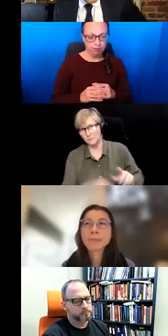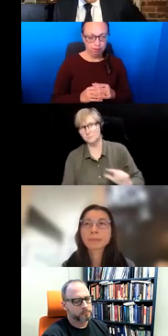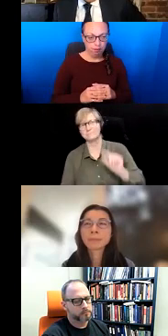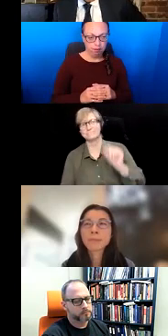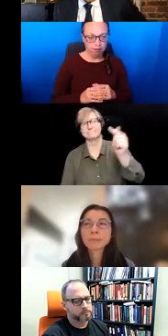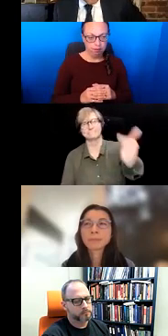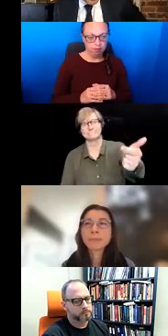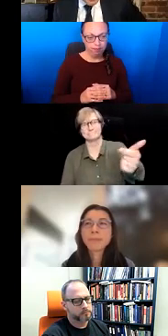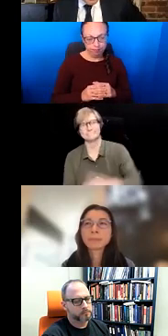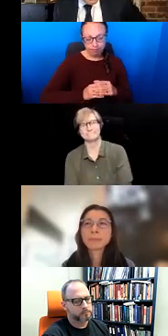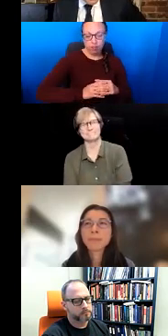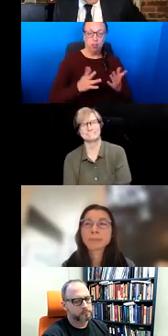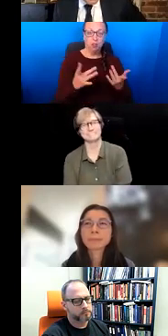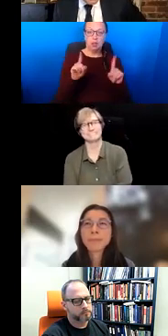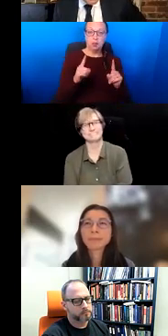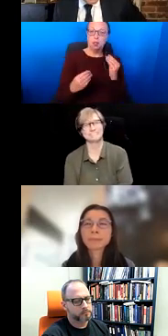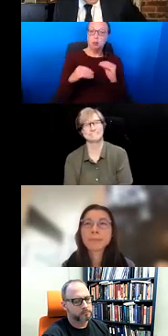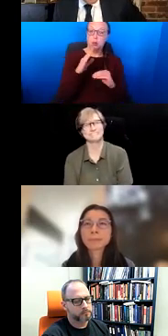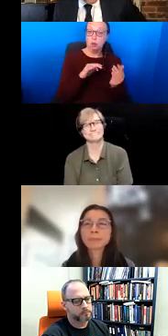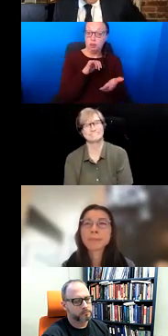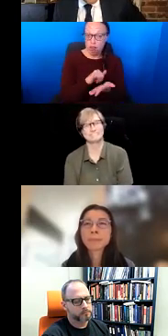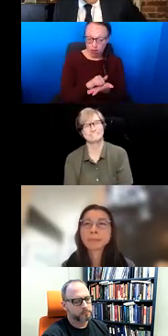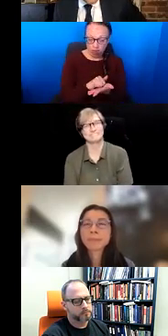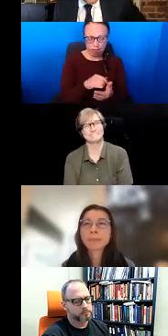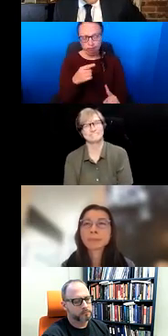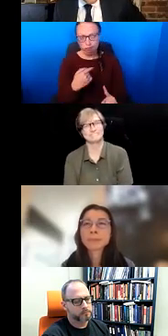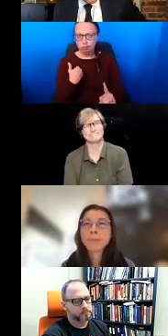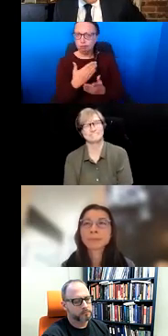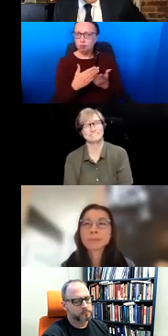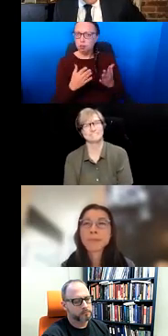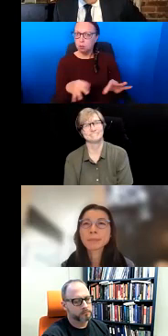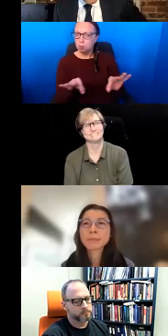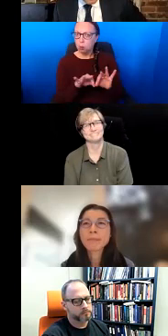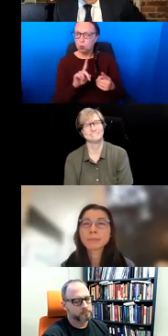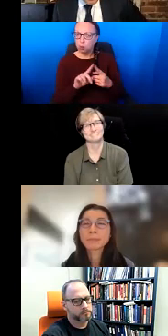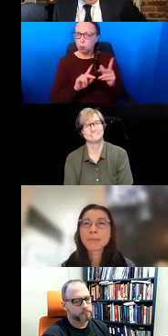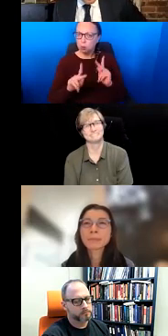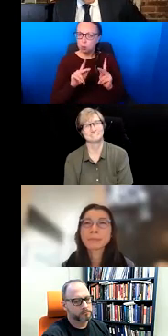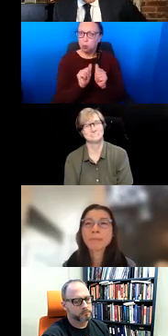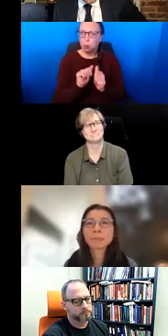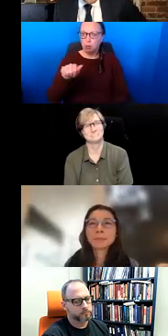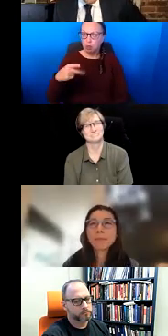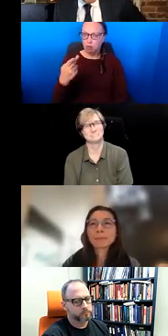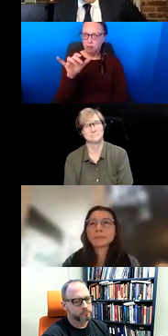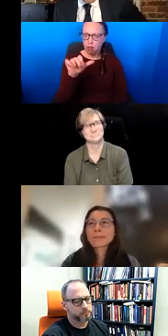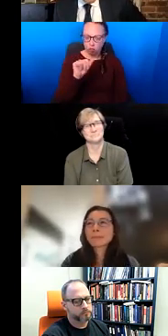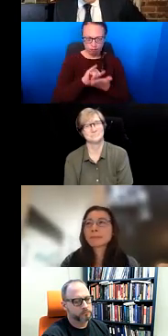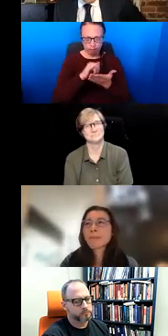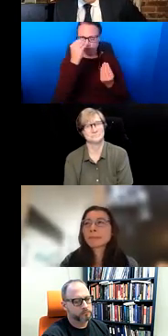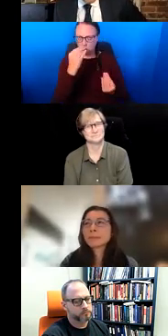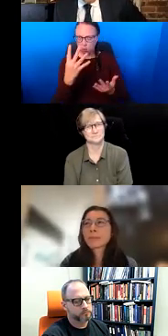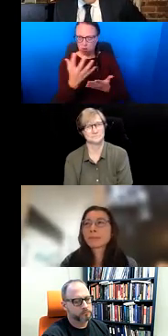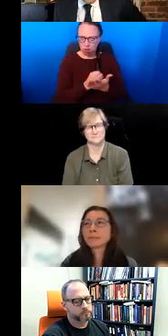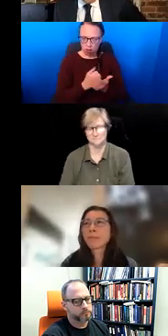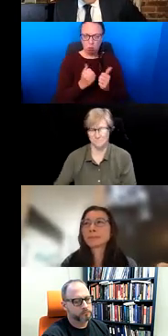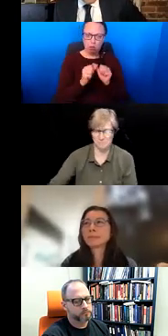that more than that, this has some relevance to individuals with aphasia. So these data are collected in individuals with chronic